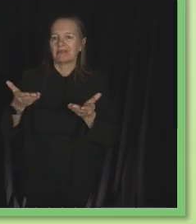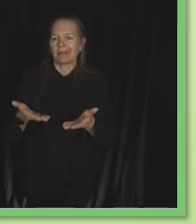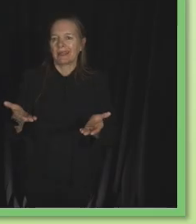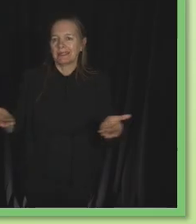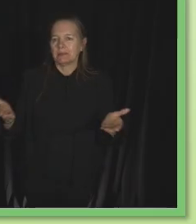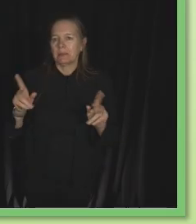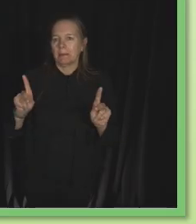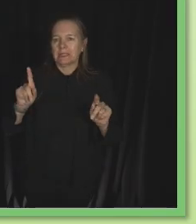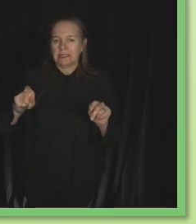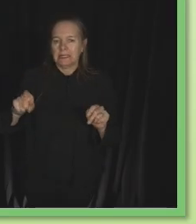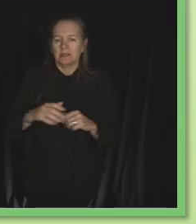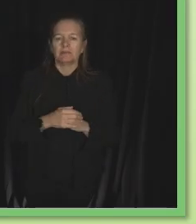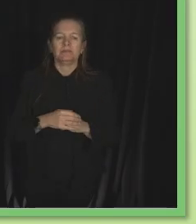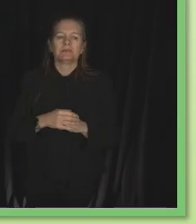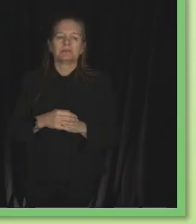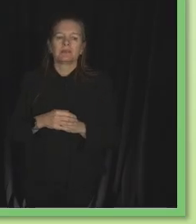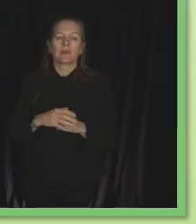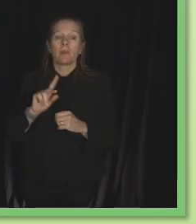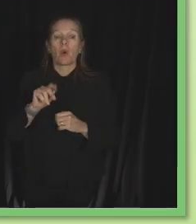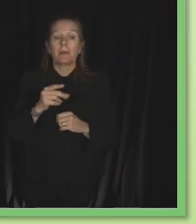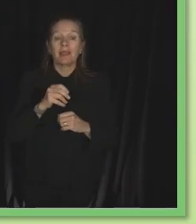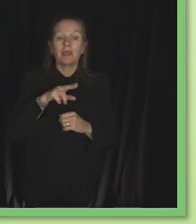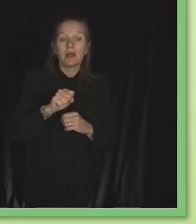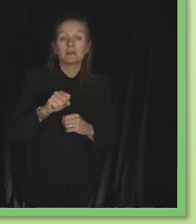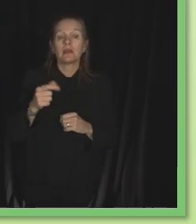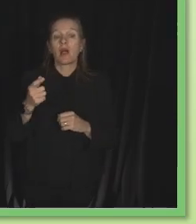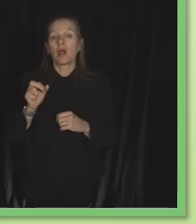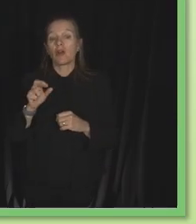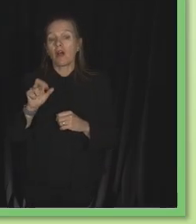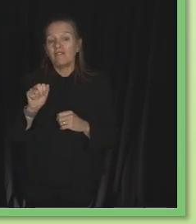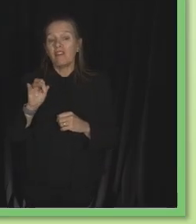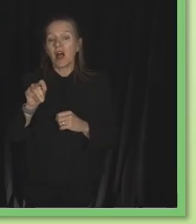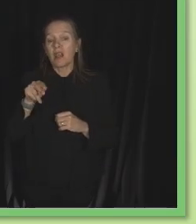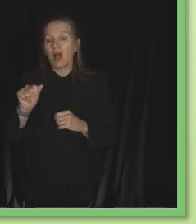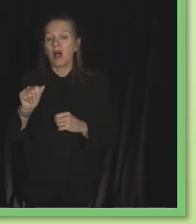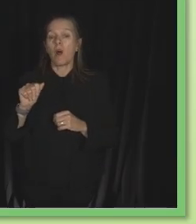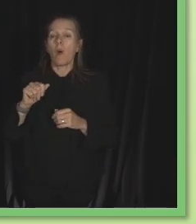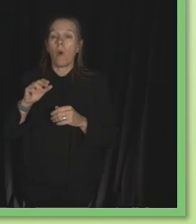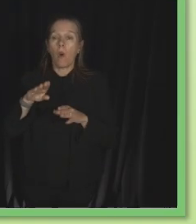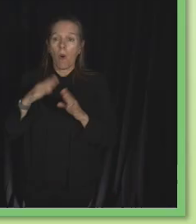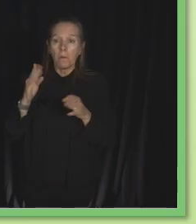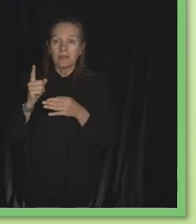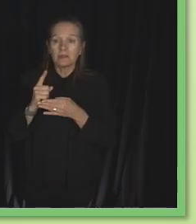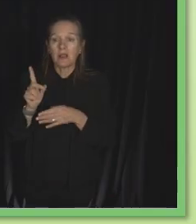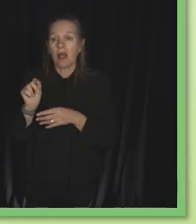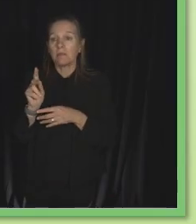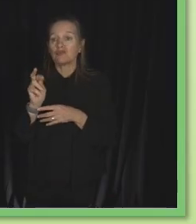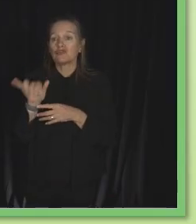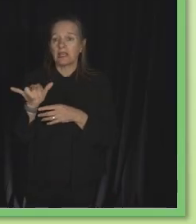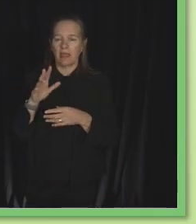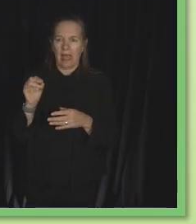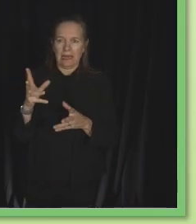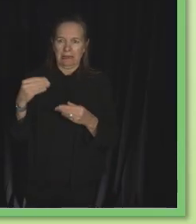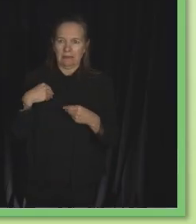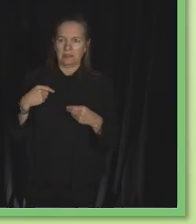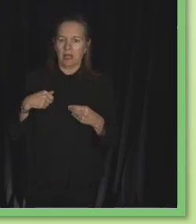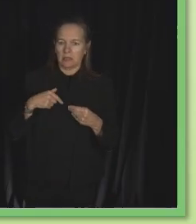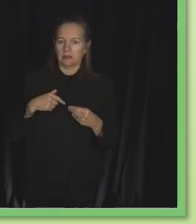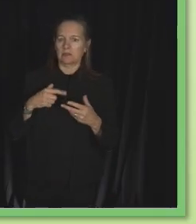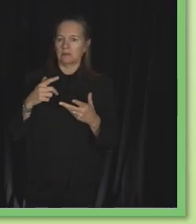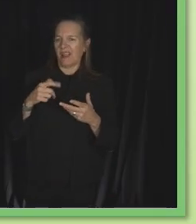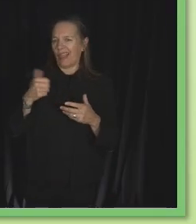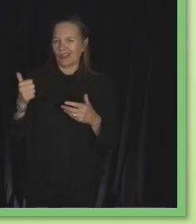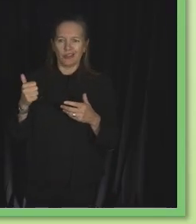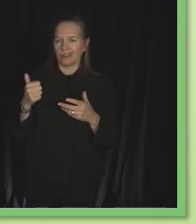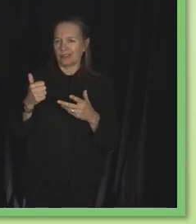Prometheus, Grafana, and OpenTelemetry gives us observability at a fraction of the cost of other proprietary tools. And I could